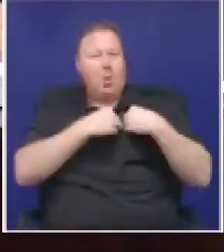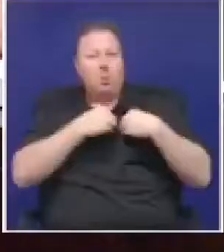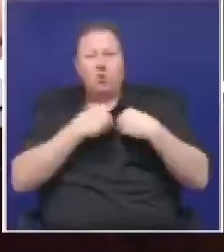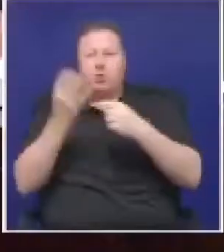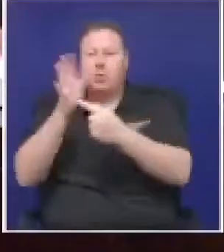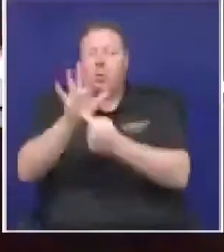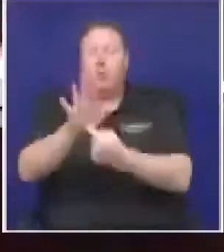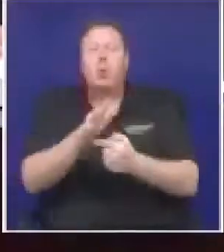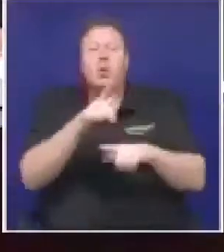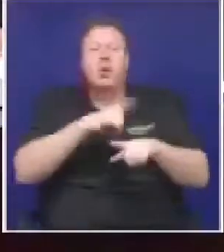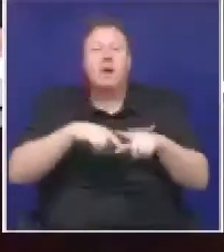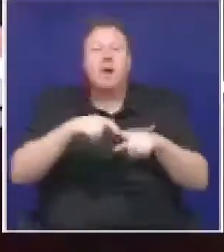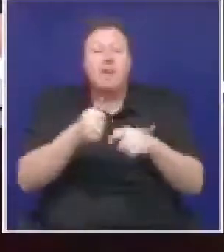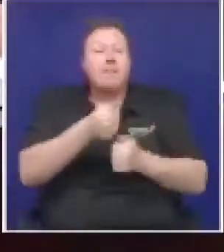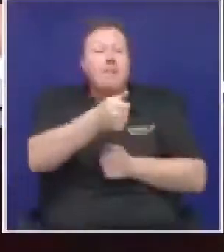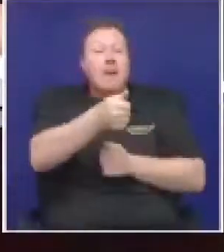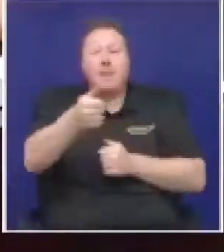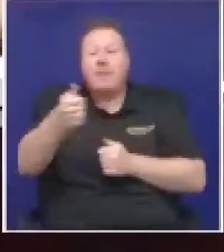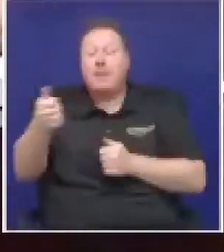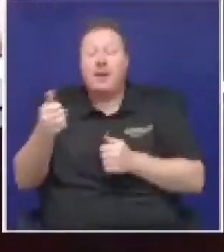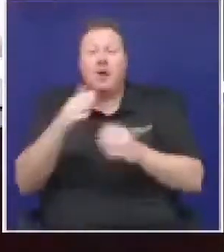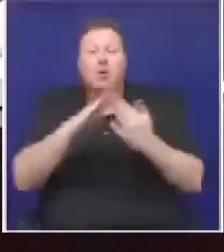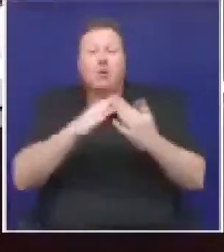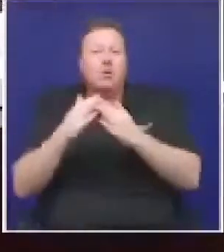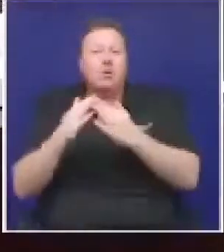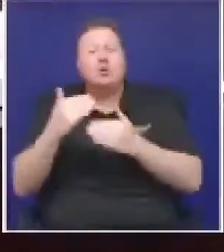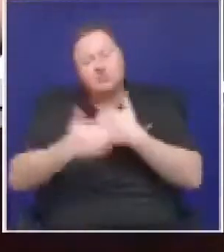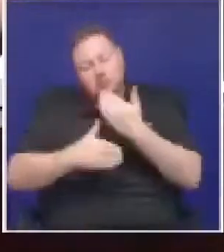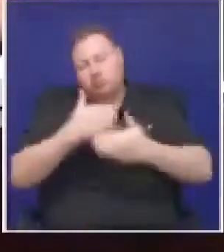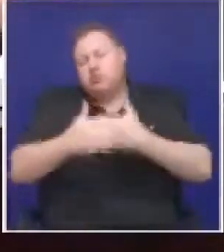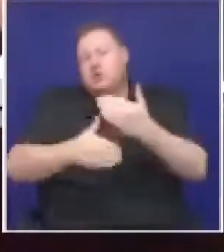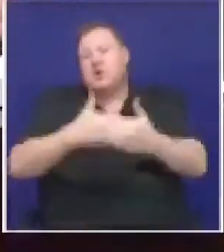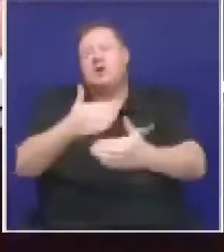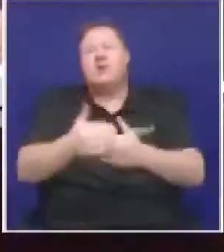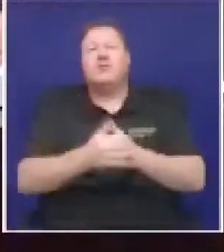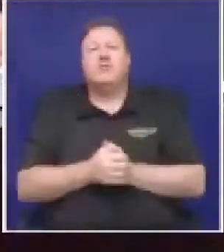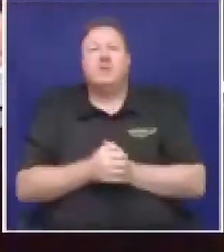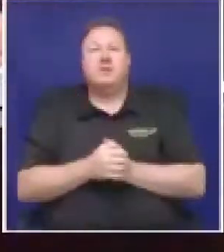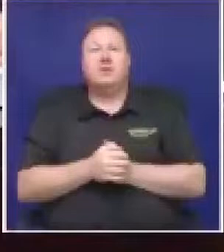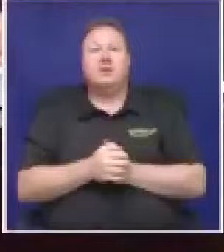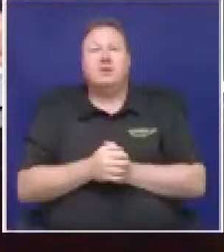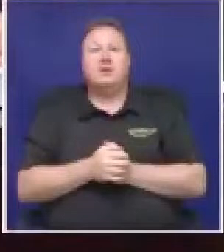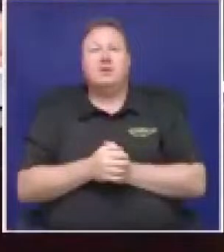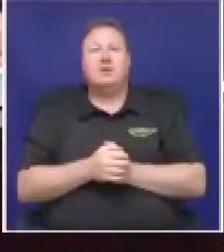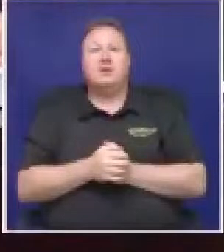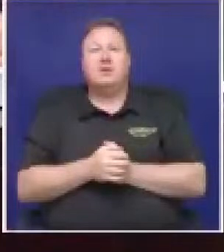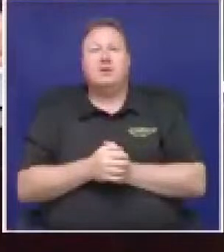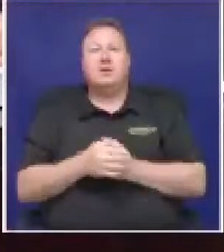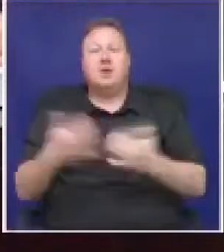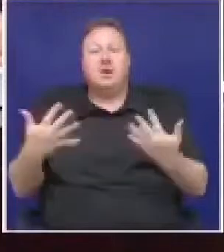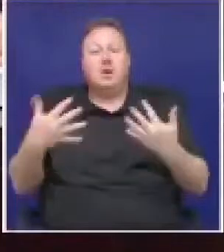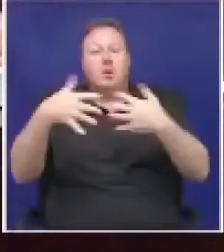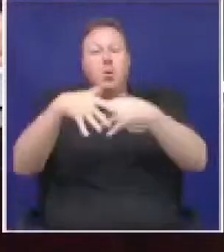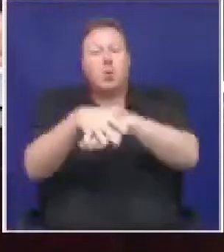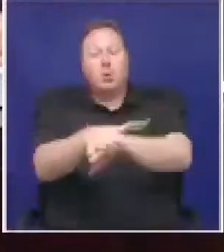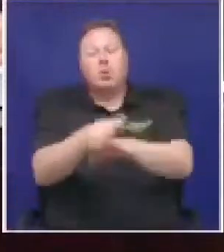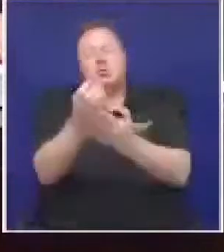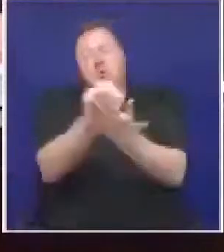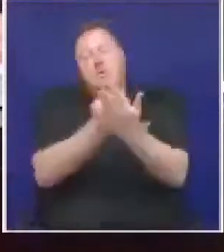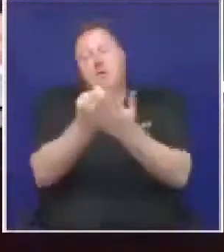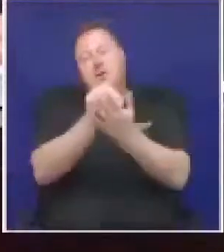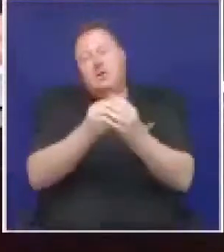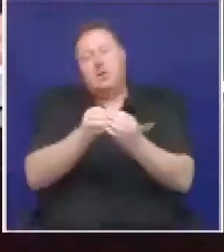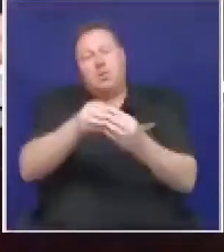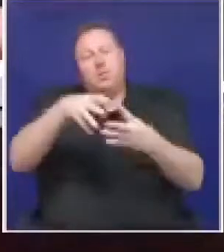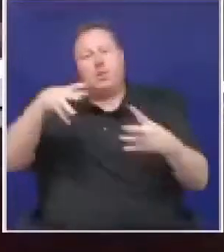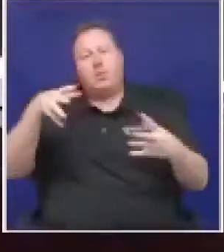to communities become productive and contributes to inclusive economic